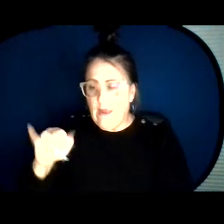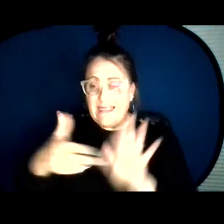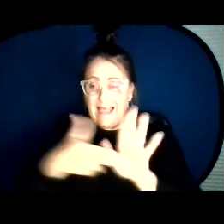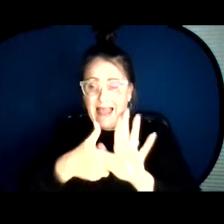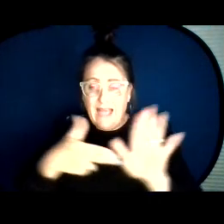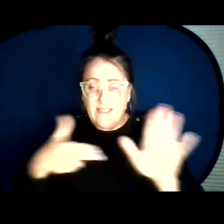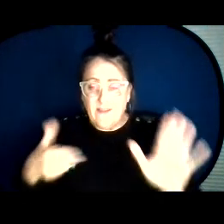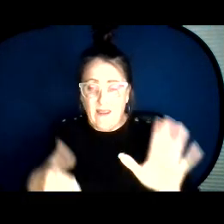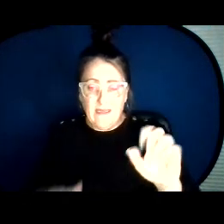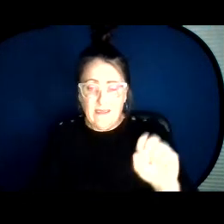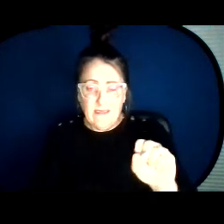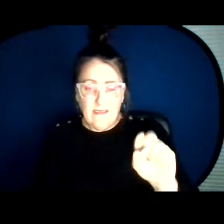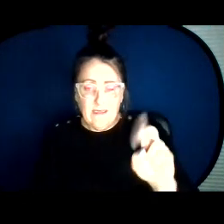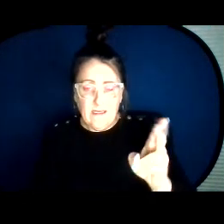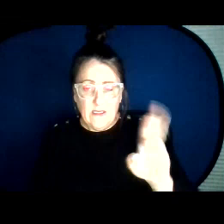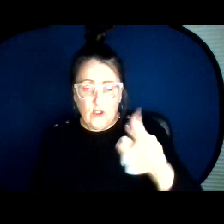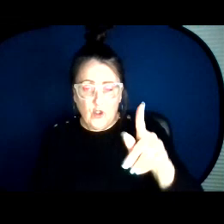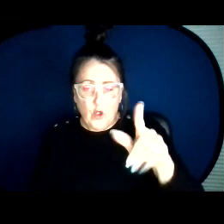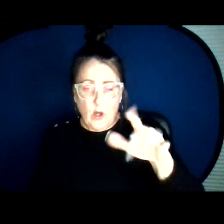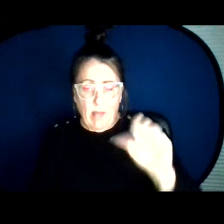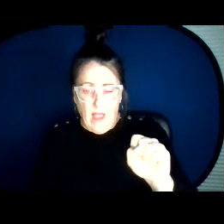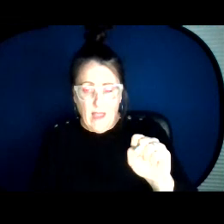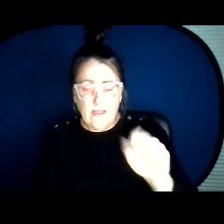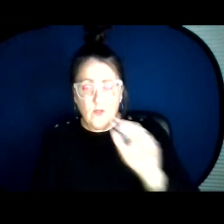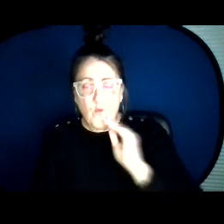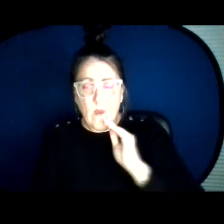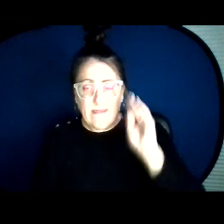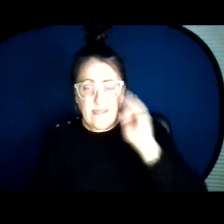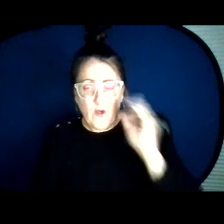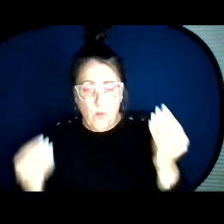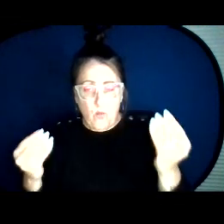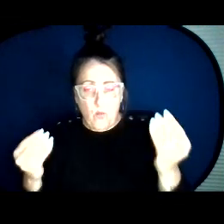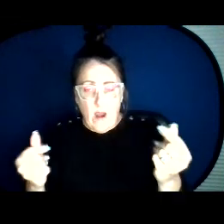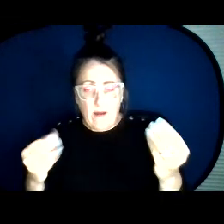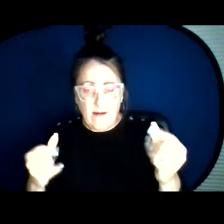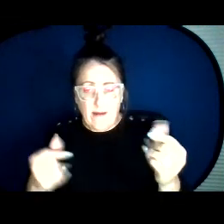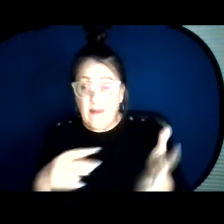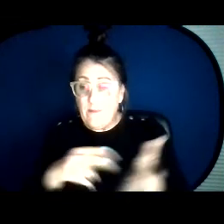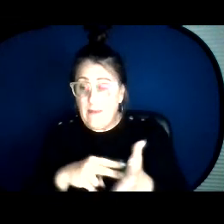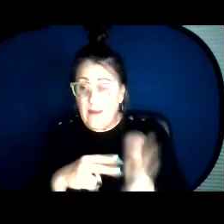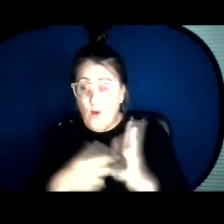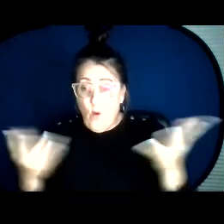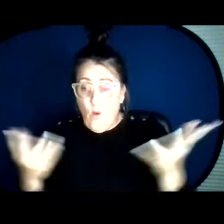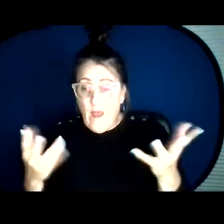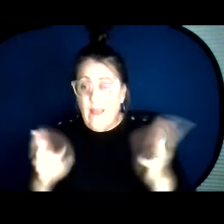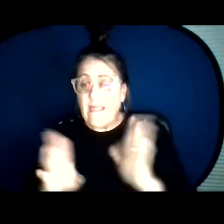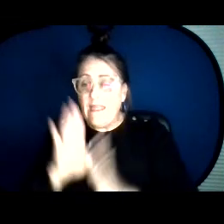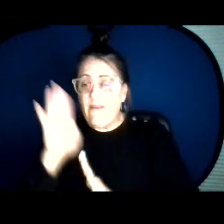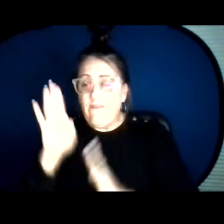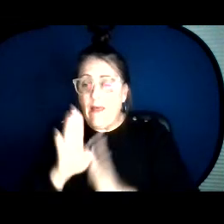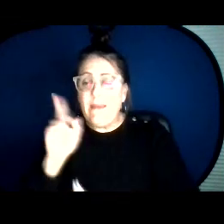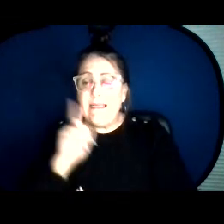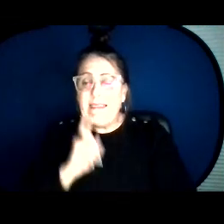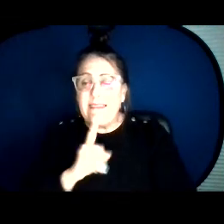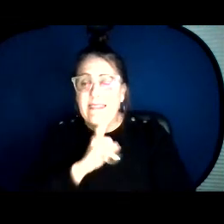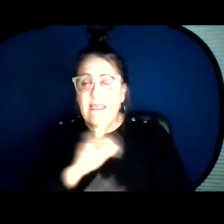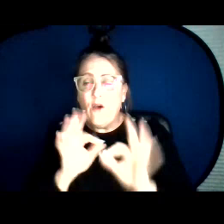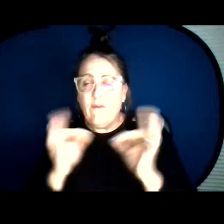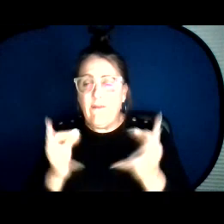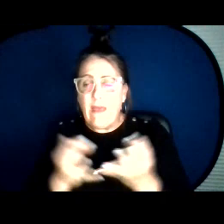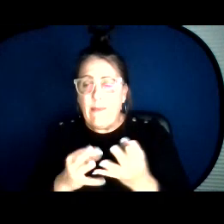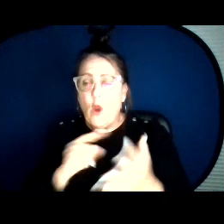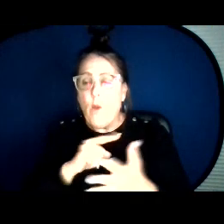surplus residential property. Roberti defines a surplus residential property as a property developed as a single-family or multifamily